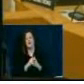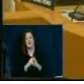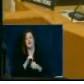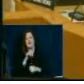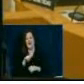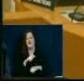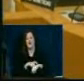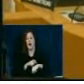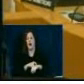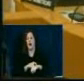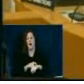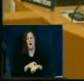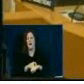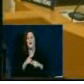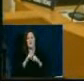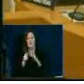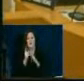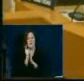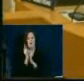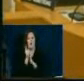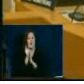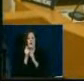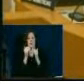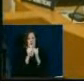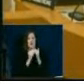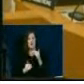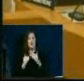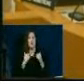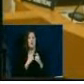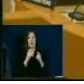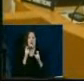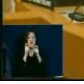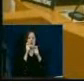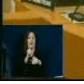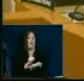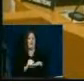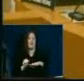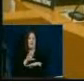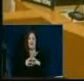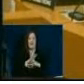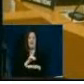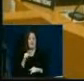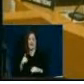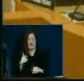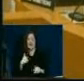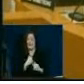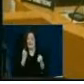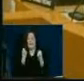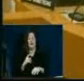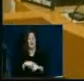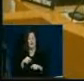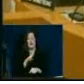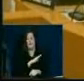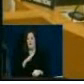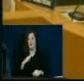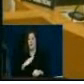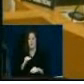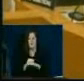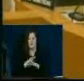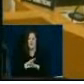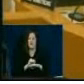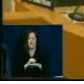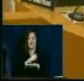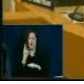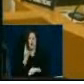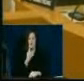at the time then, from that moment on, once we give the advice, as we do this board many times, I